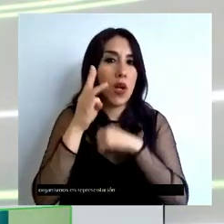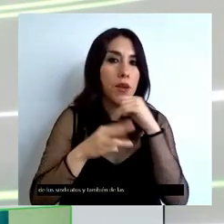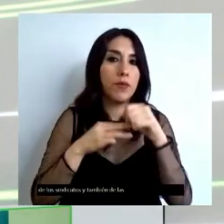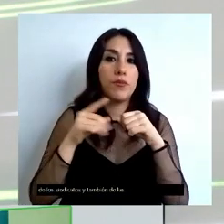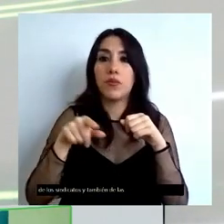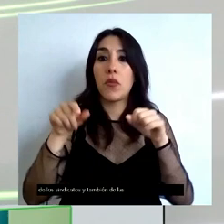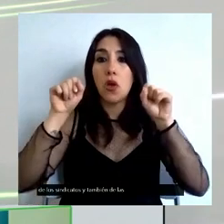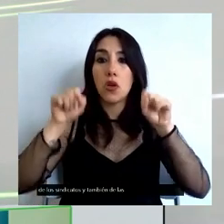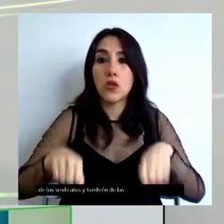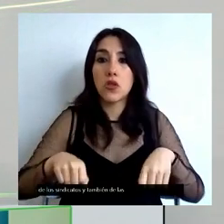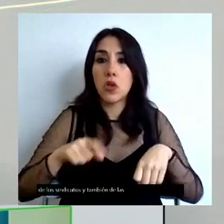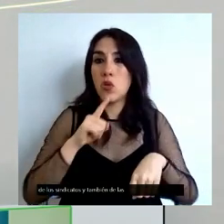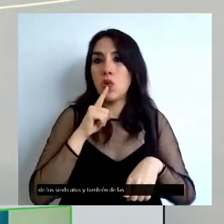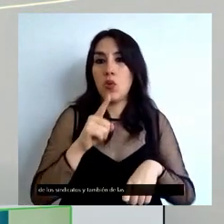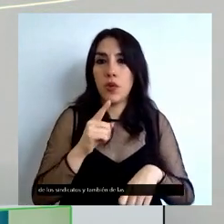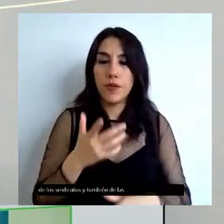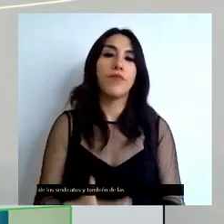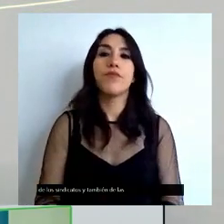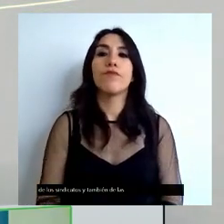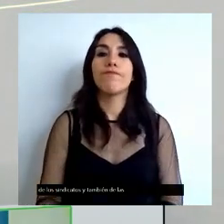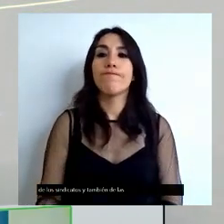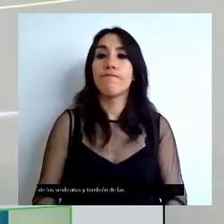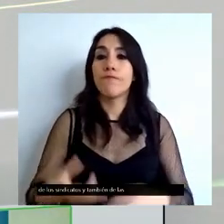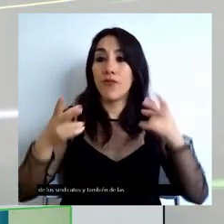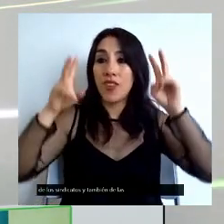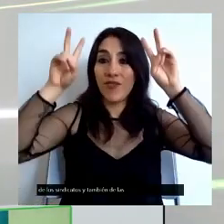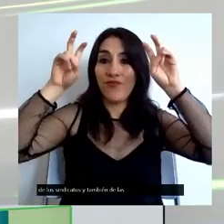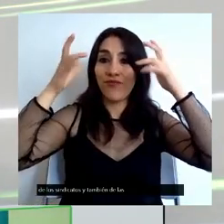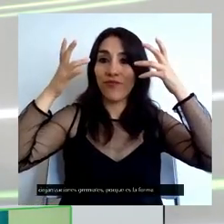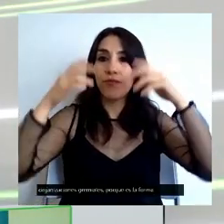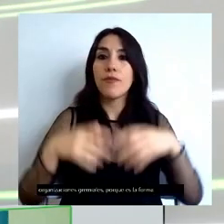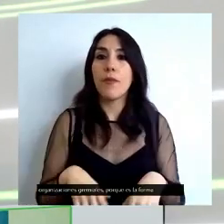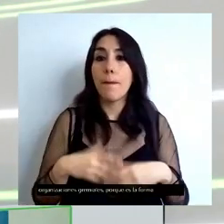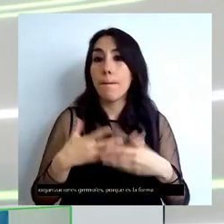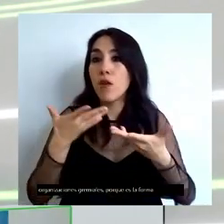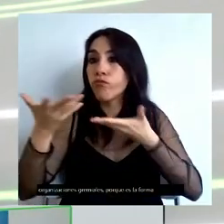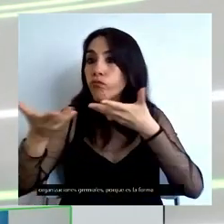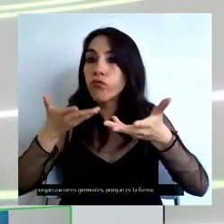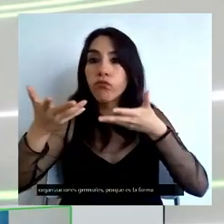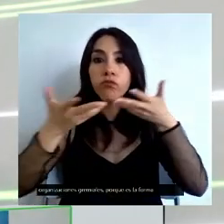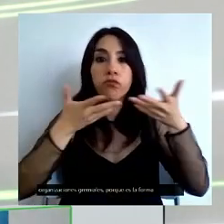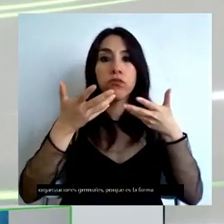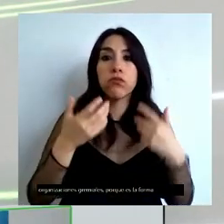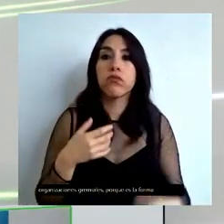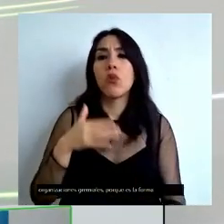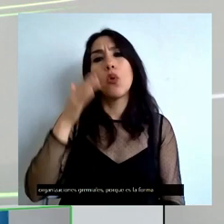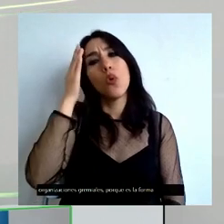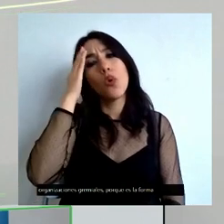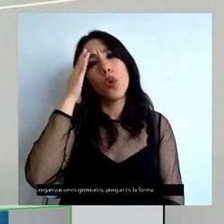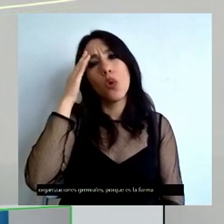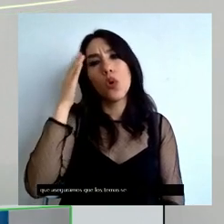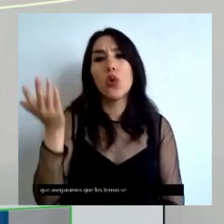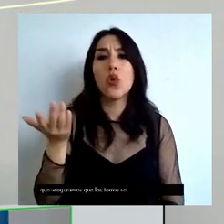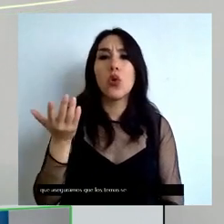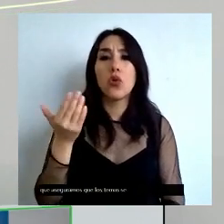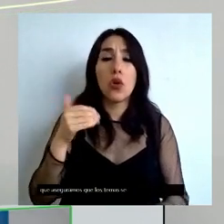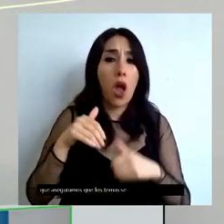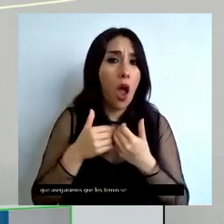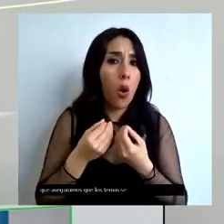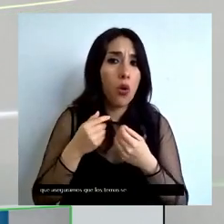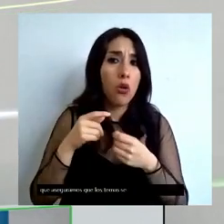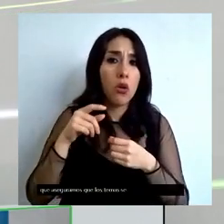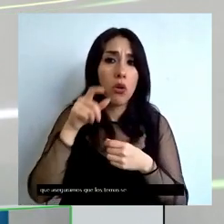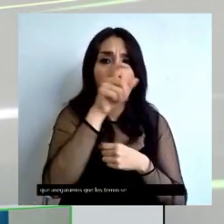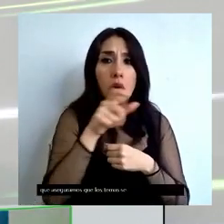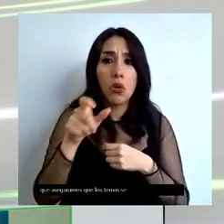disability. That's how we can make sure that the topics are known, that there is